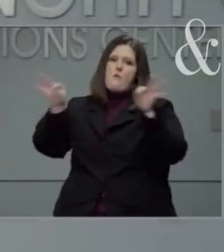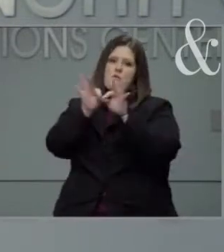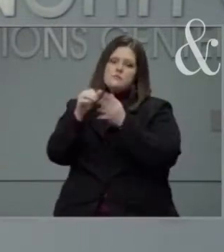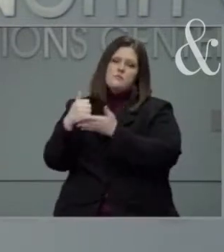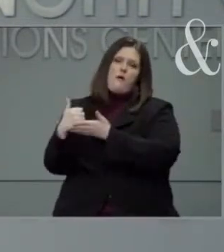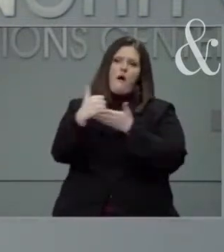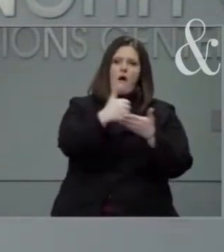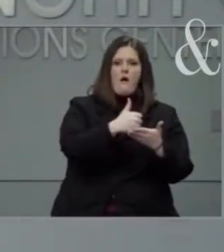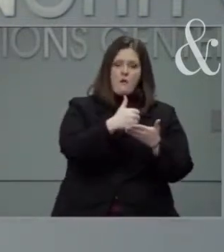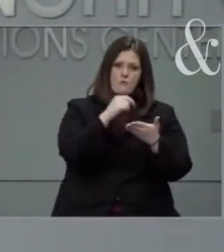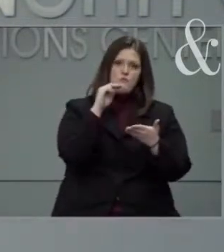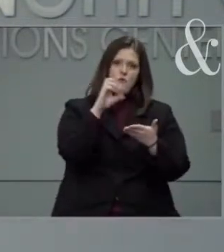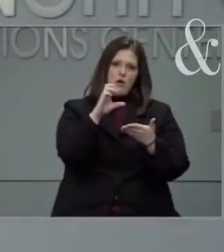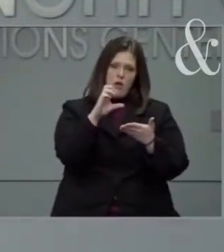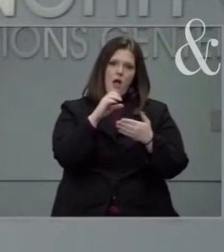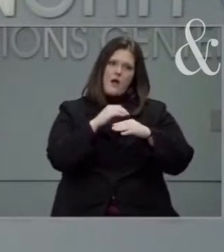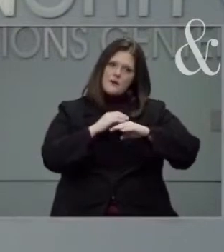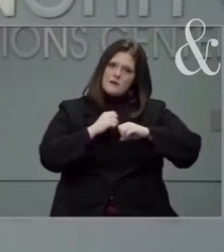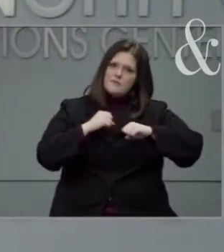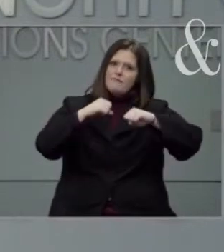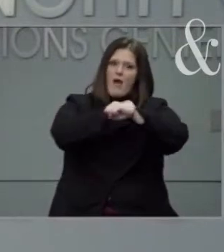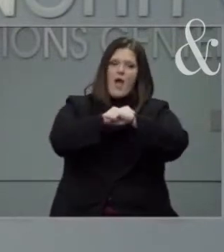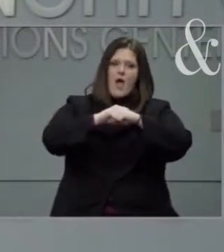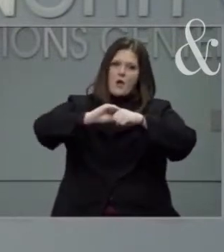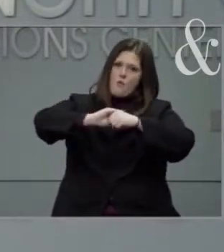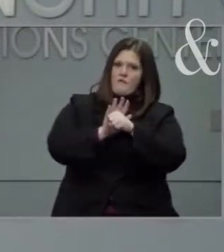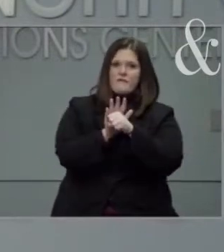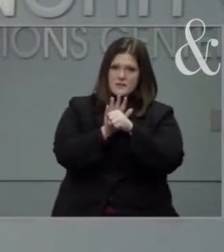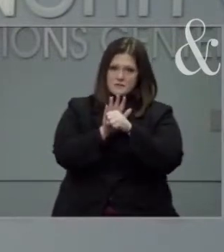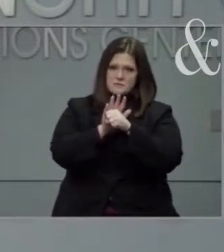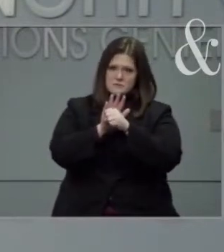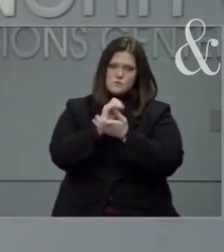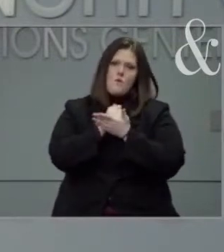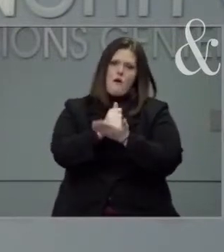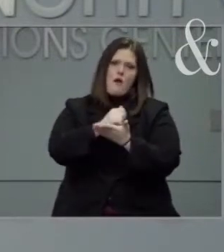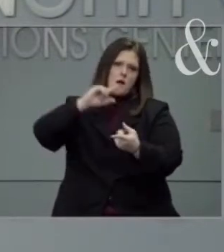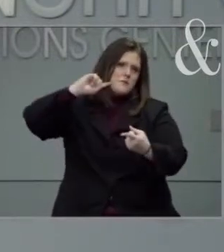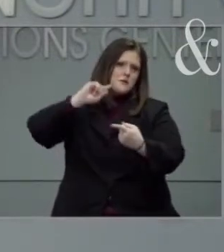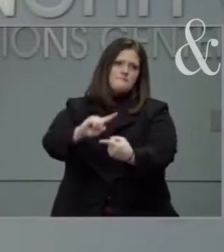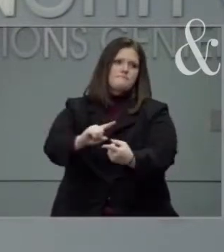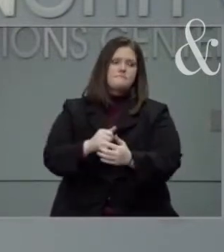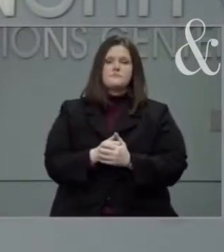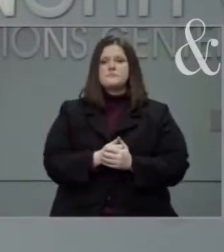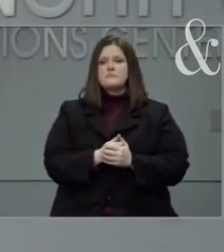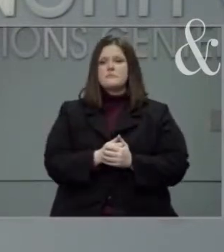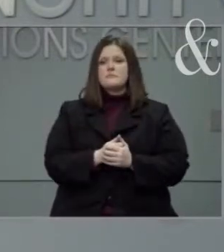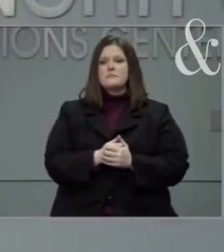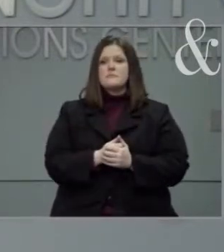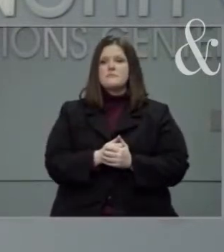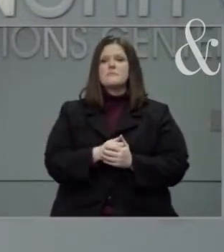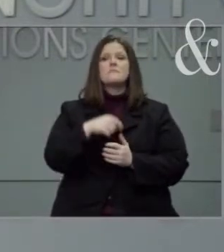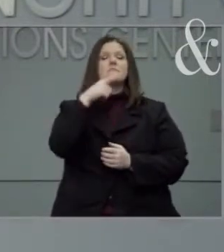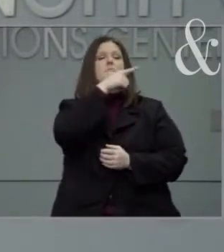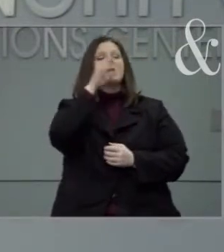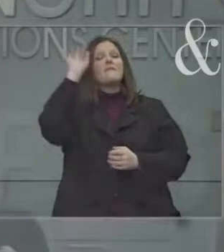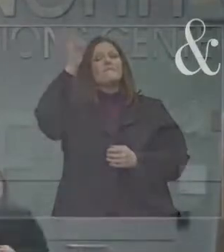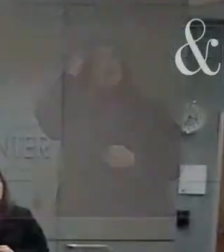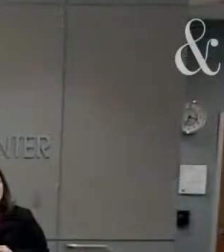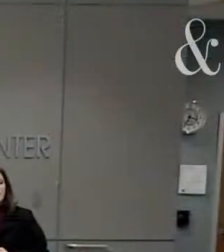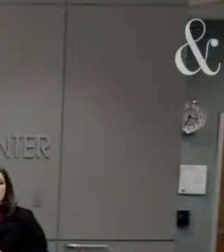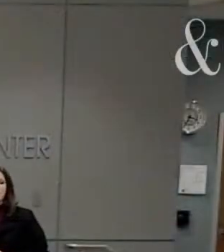continued fight to combat the effects of the COVID-19 pandemic. Following the passage of the Federal